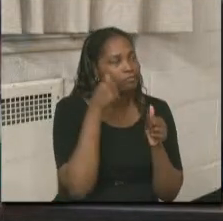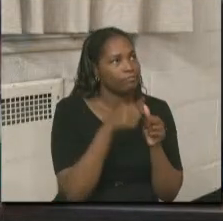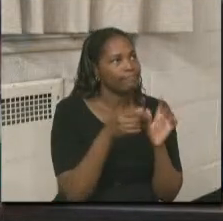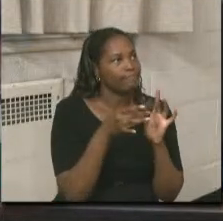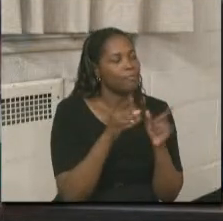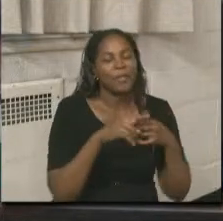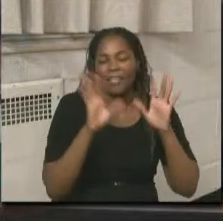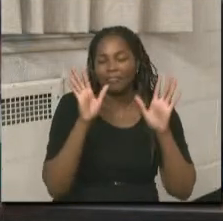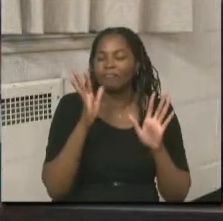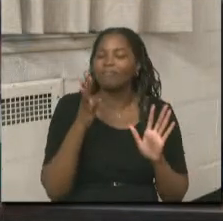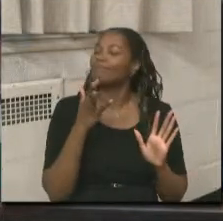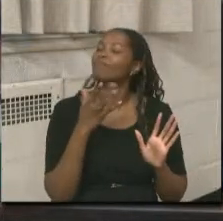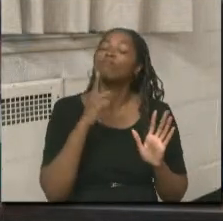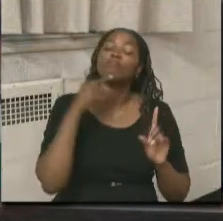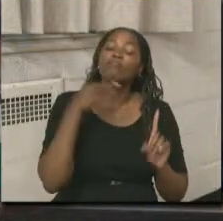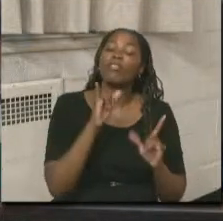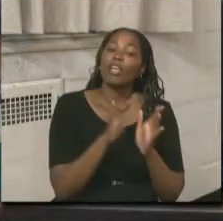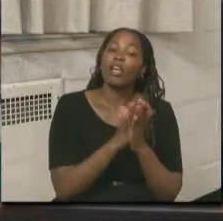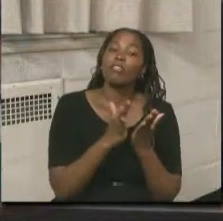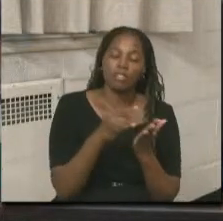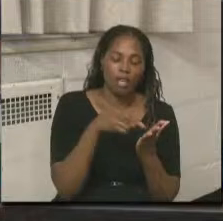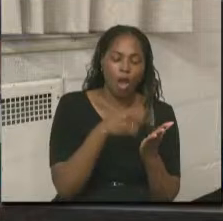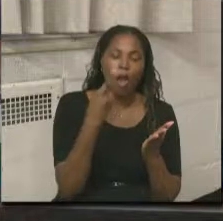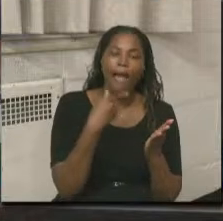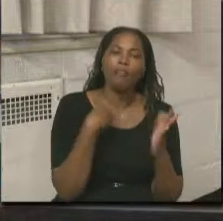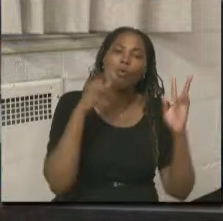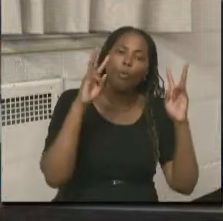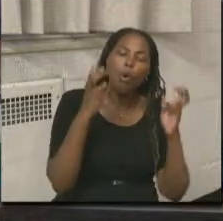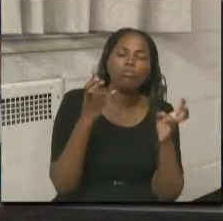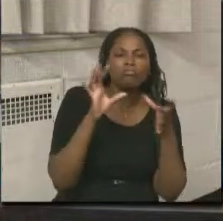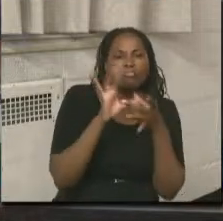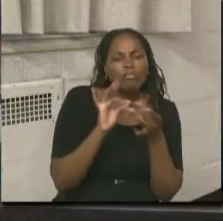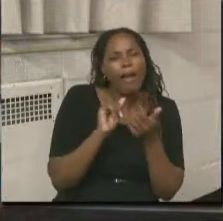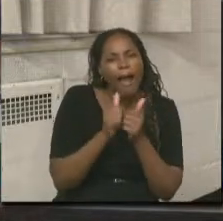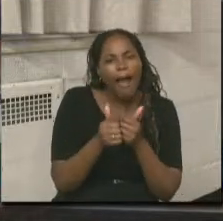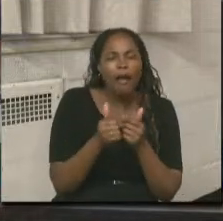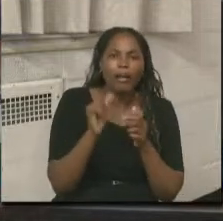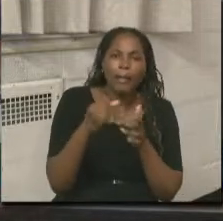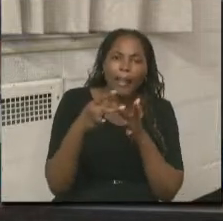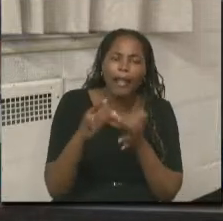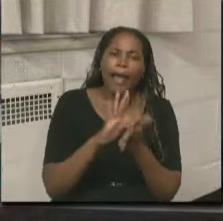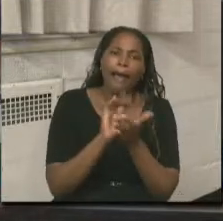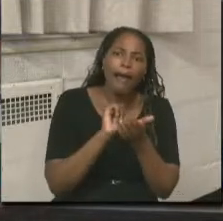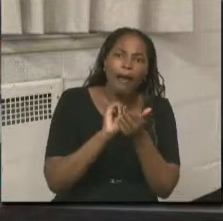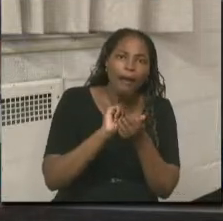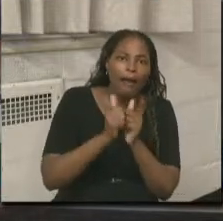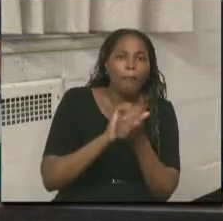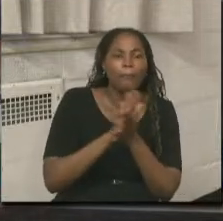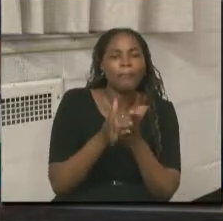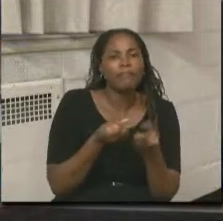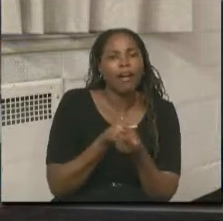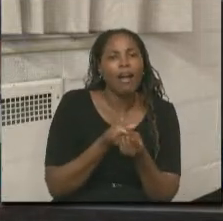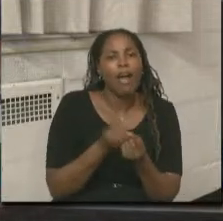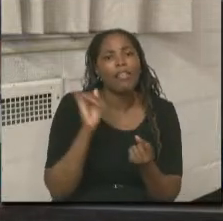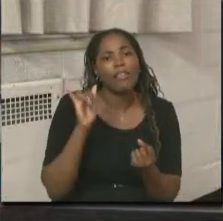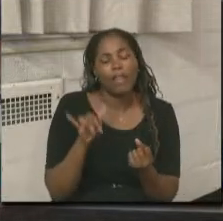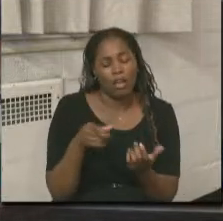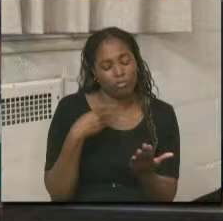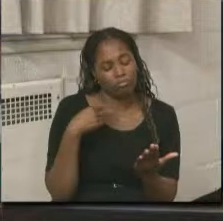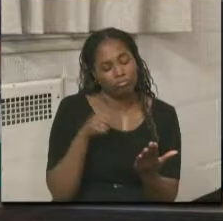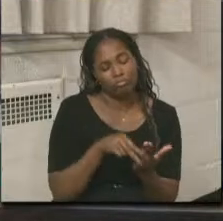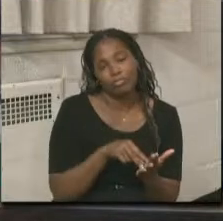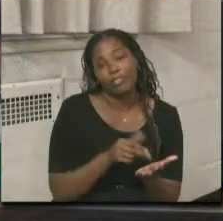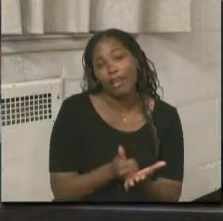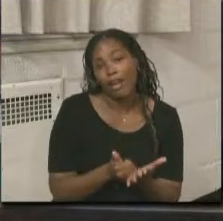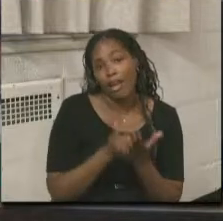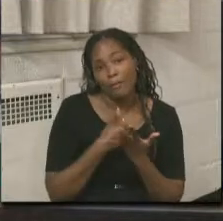and really being an advocate, and that was what I appreciated because it helped me get through many times, hard times, sad